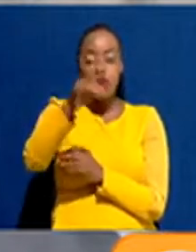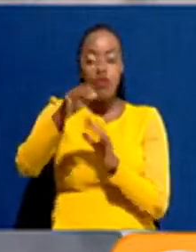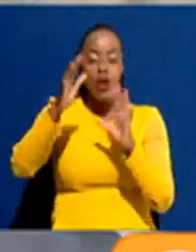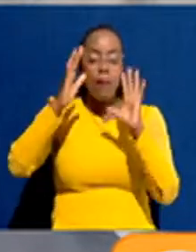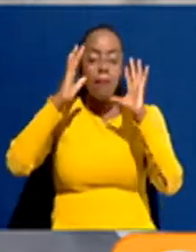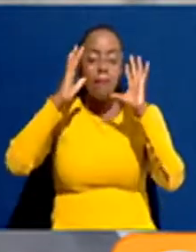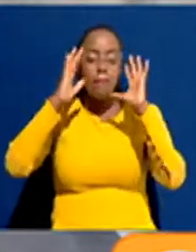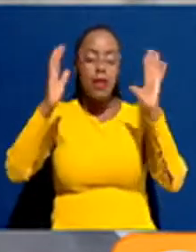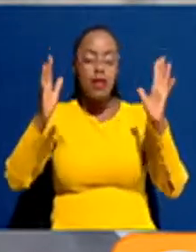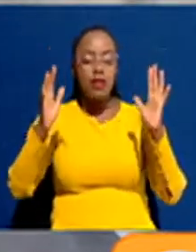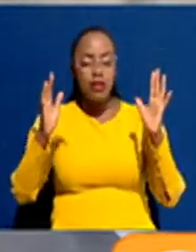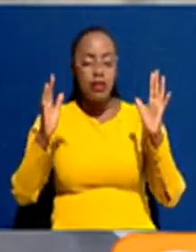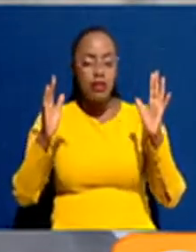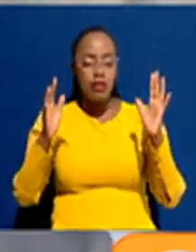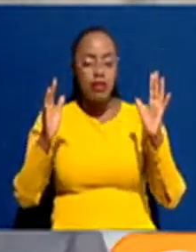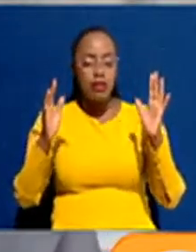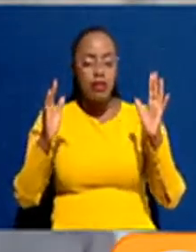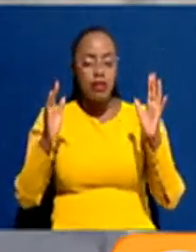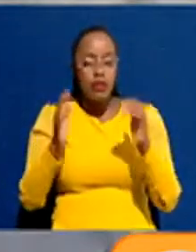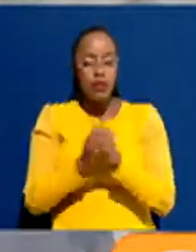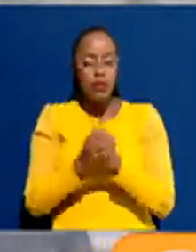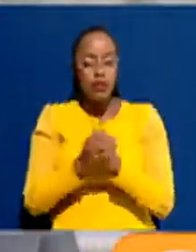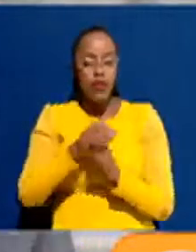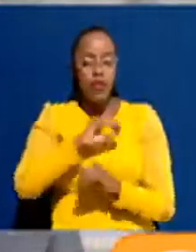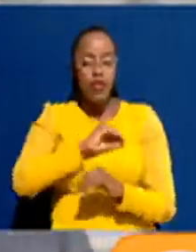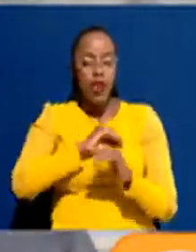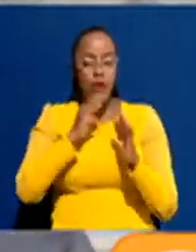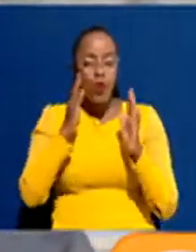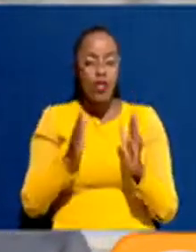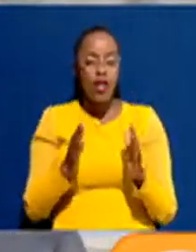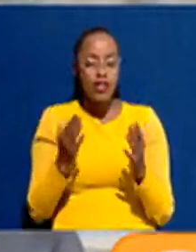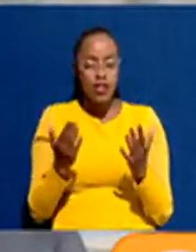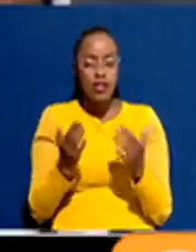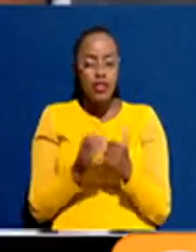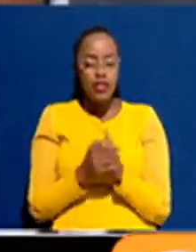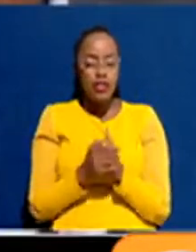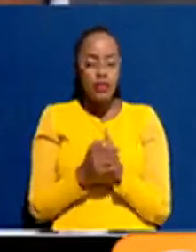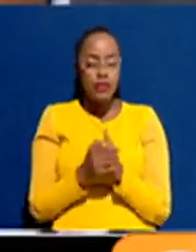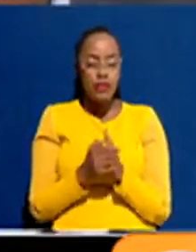huge... Can you just make clear